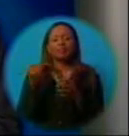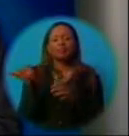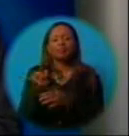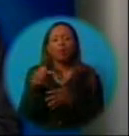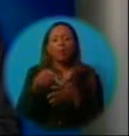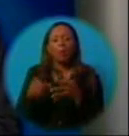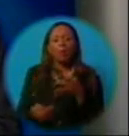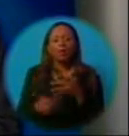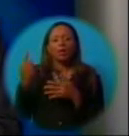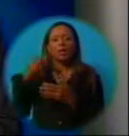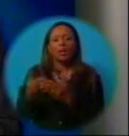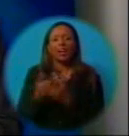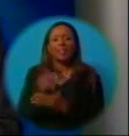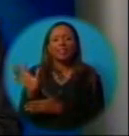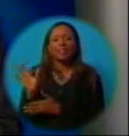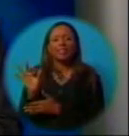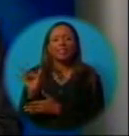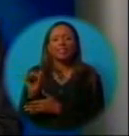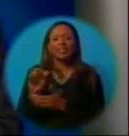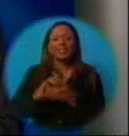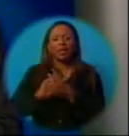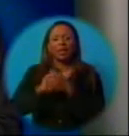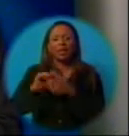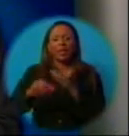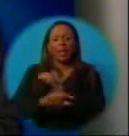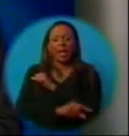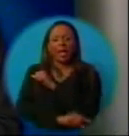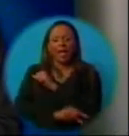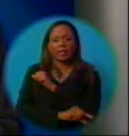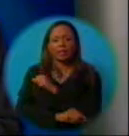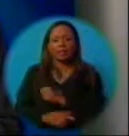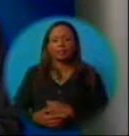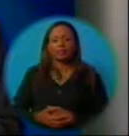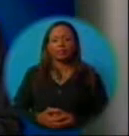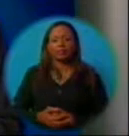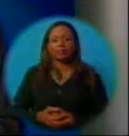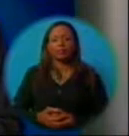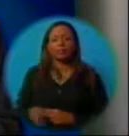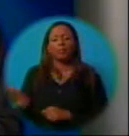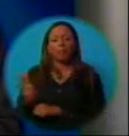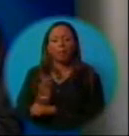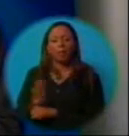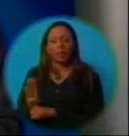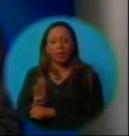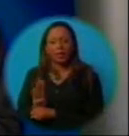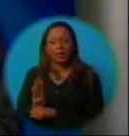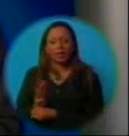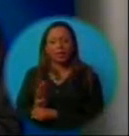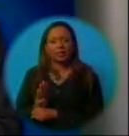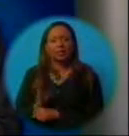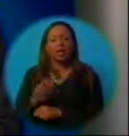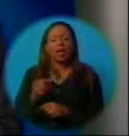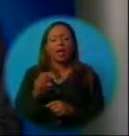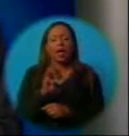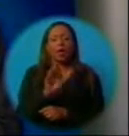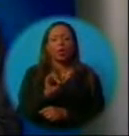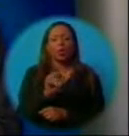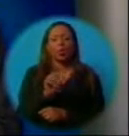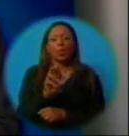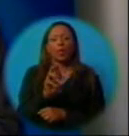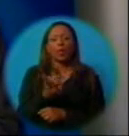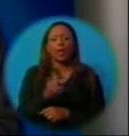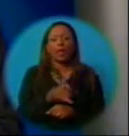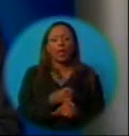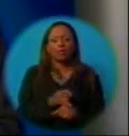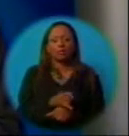matches in the WICB Regional Under-19 Championship being played in Guyana. Barbados set the Windward Islands